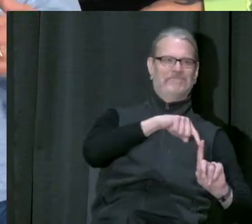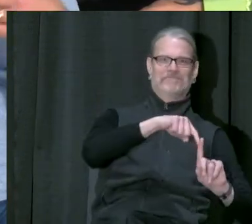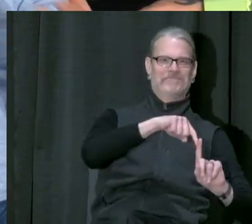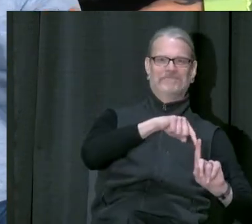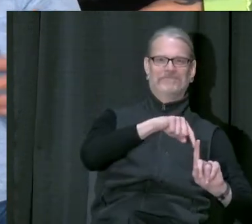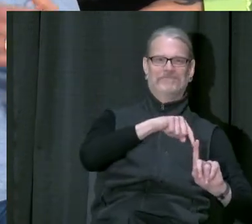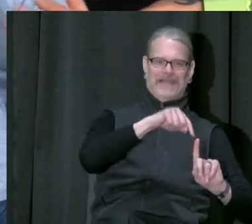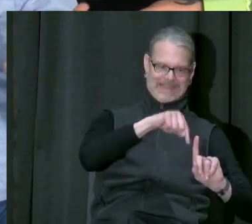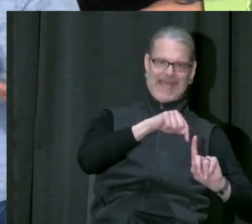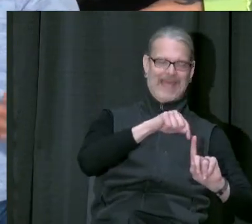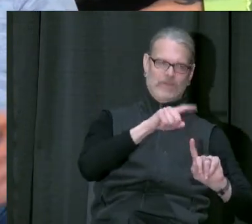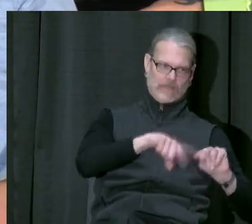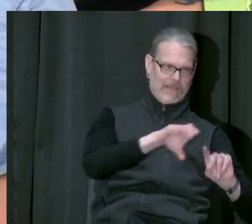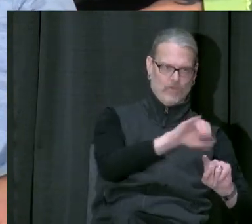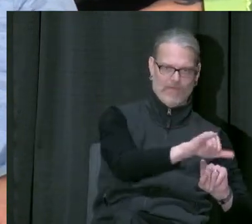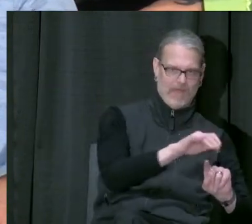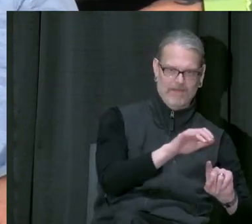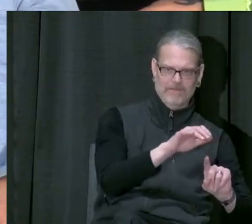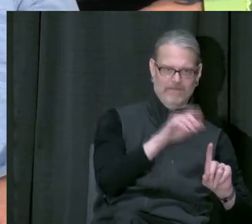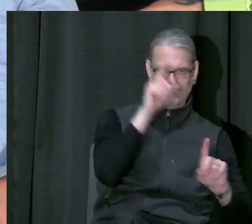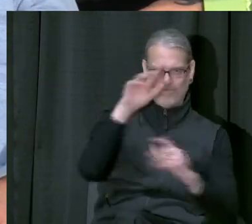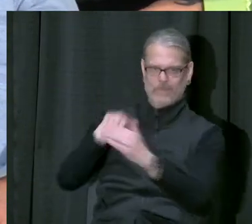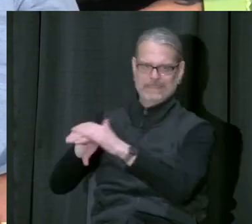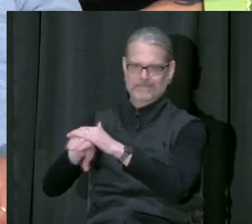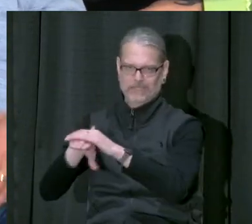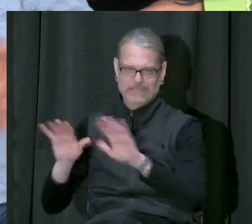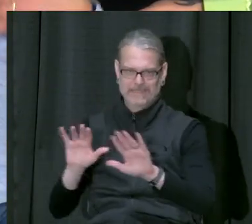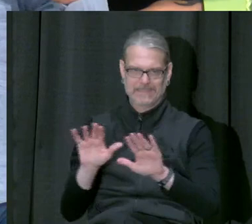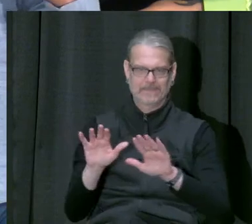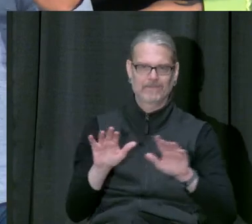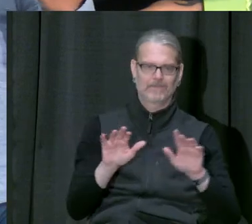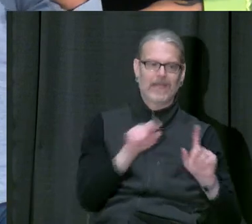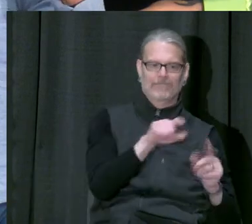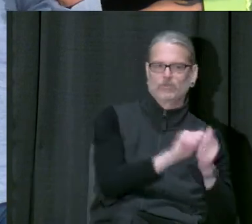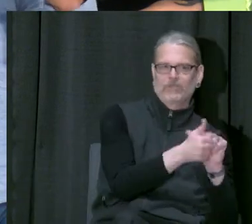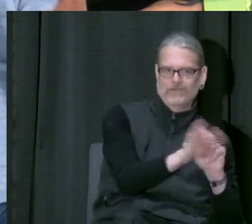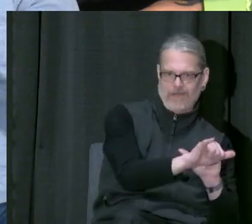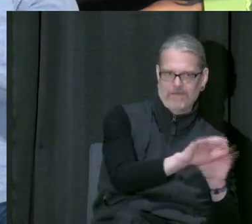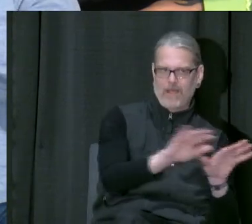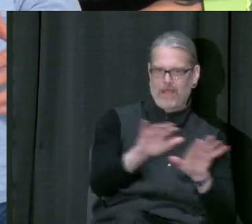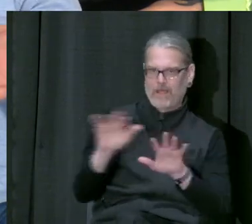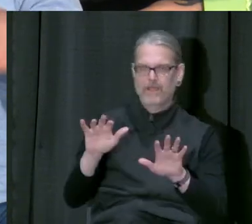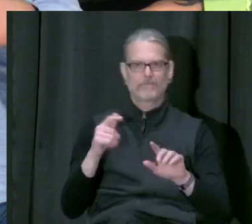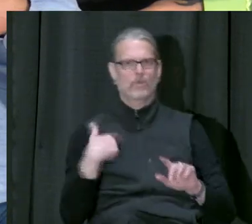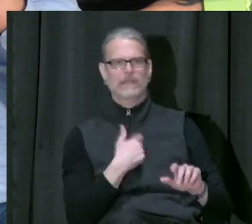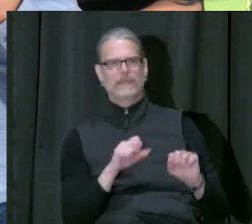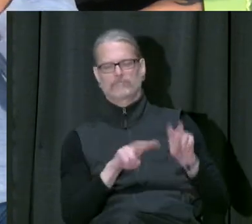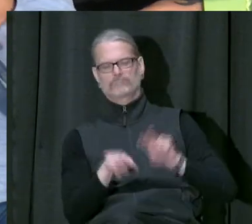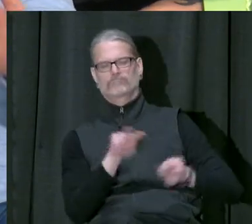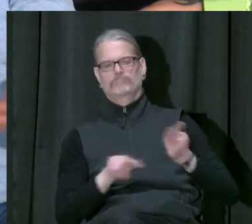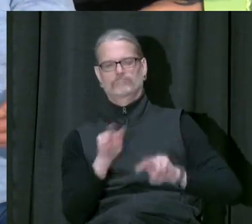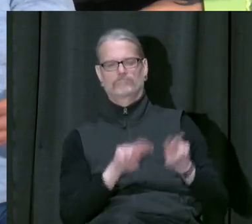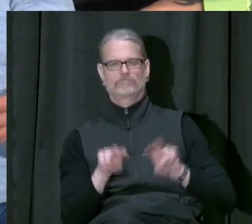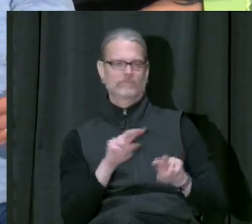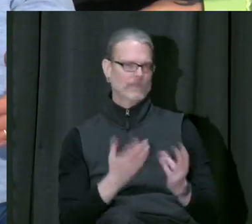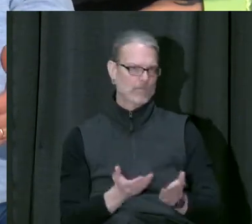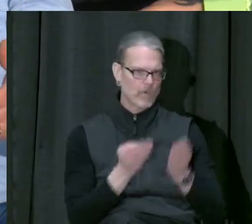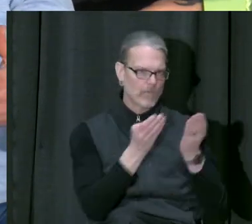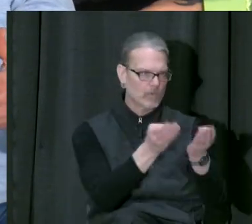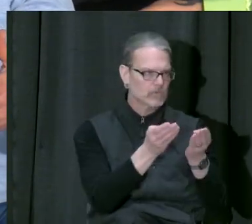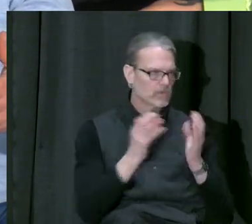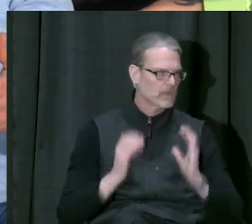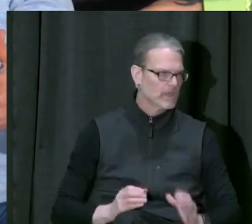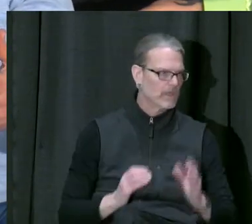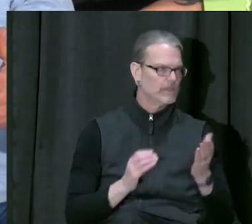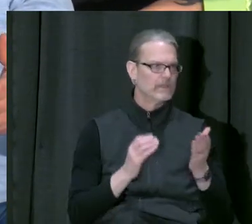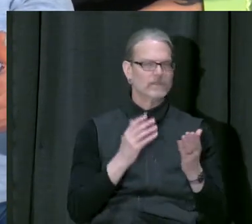management, bad processes. But then, you know, we can evaluate that. We'll make a proposal to the client. We'll say,